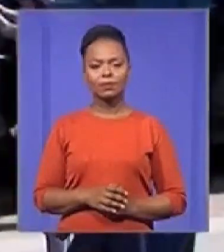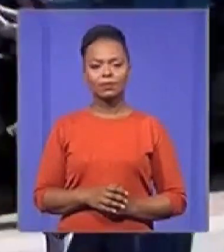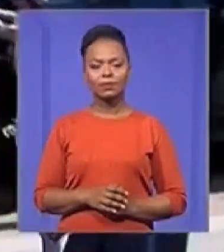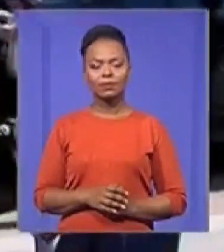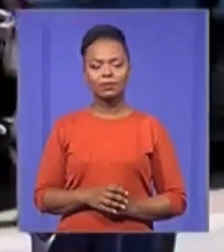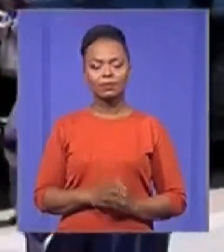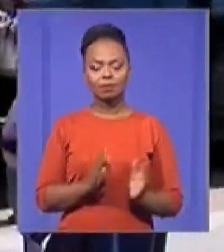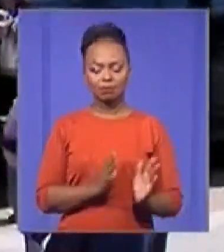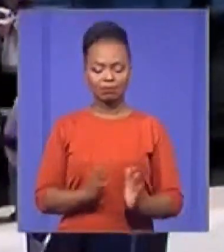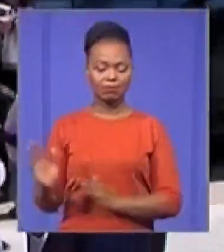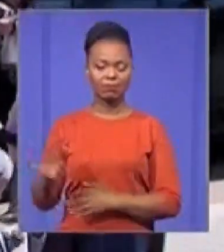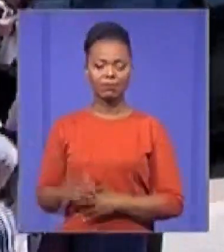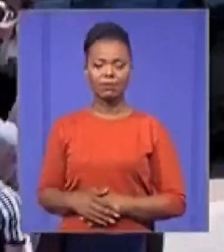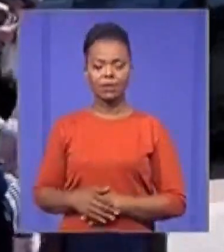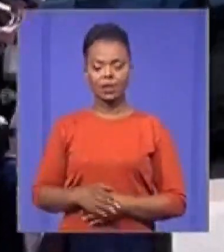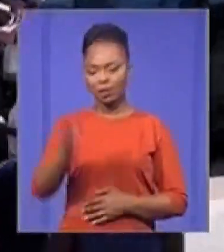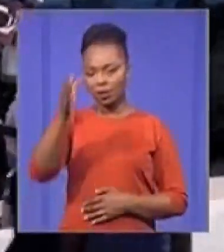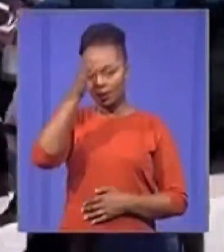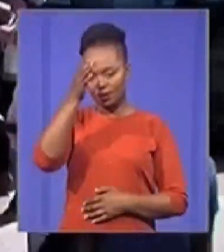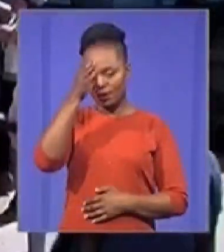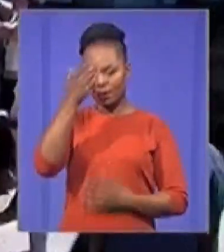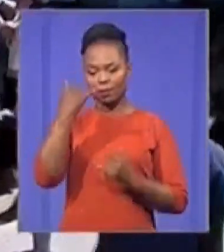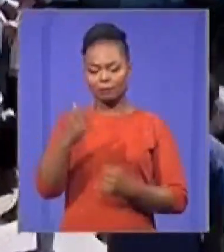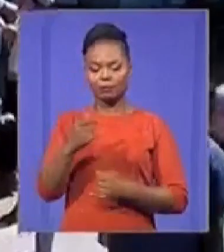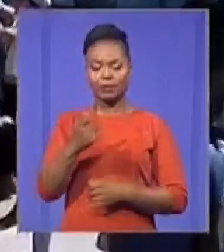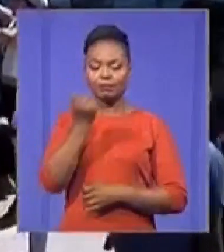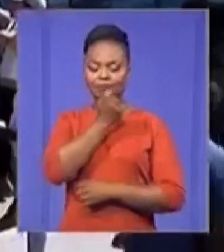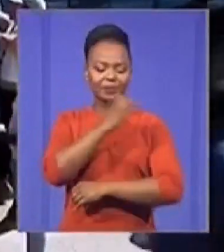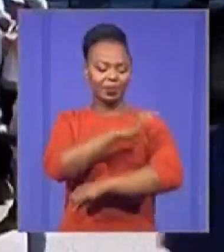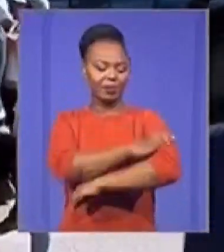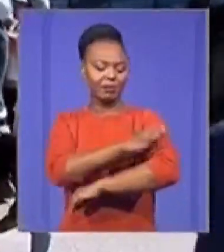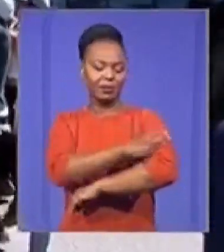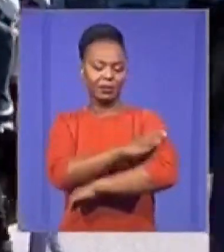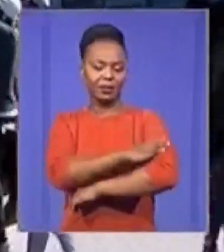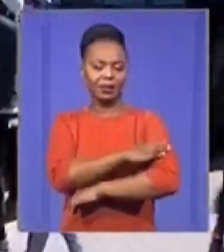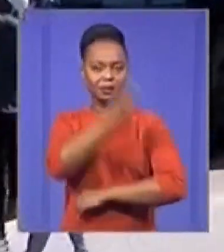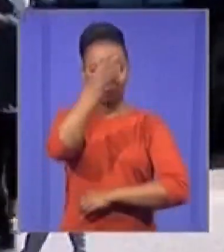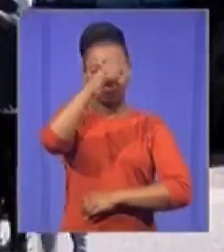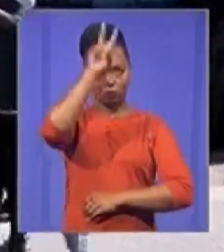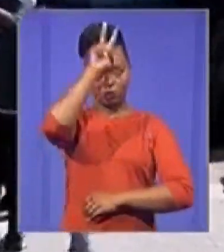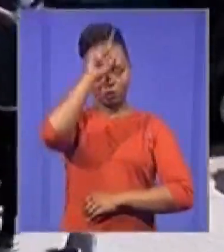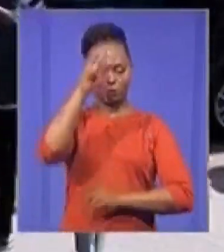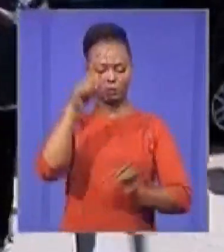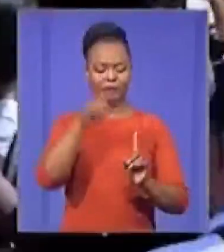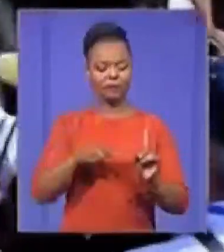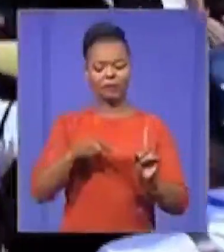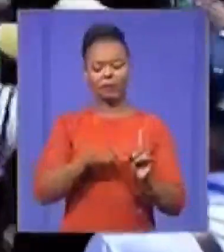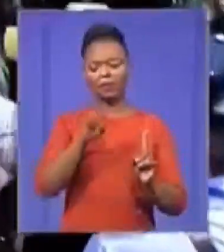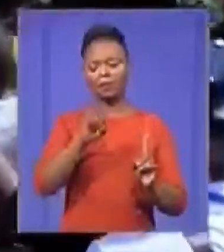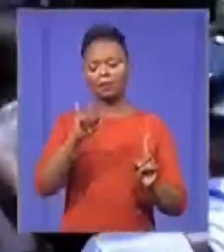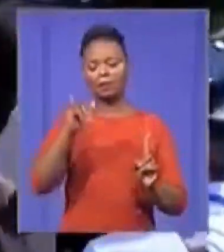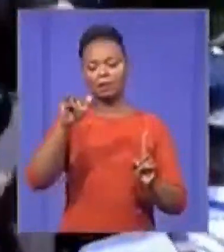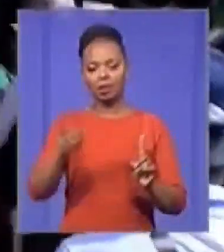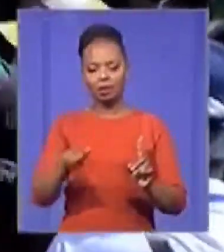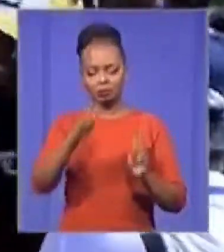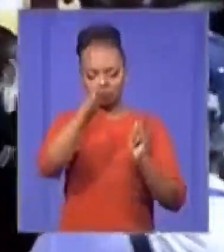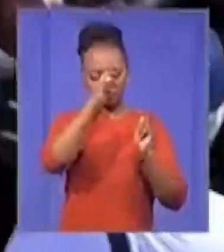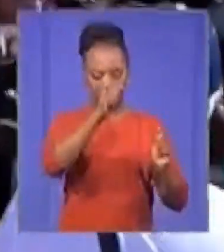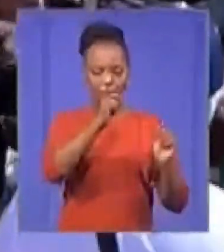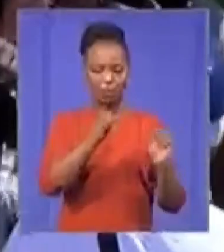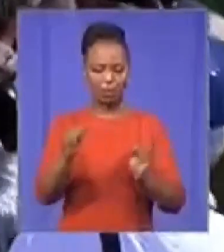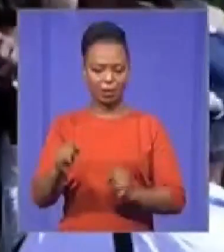Ka holeleng mokaptene wa di-Springbok e leng sehlopha seo le bompudi ba mohope wa lefatshe Siya Kolisi o ntse a fumana tlotla dithuletso